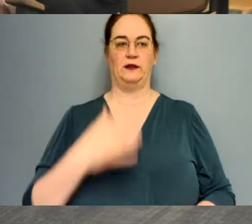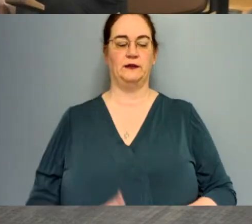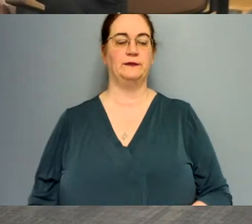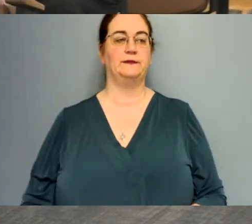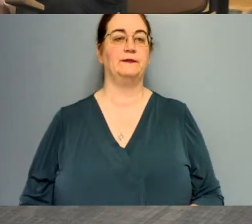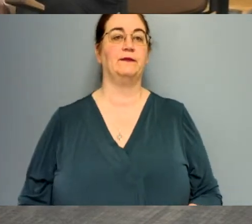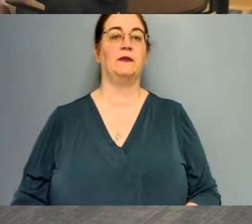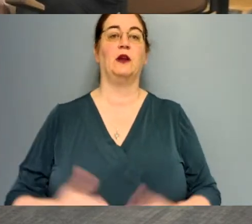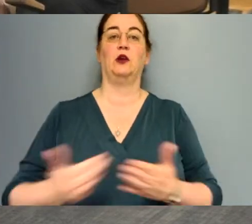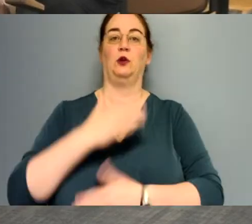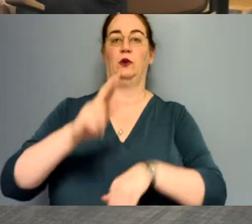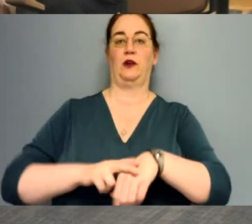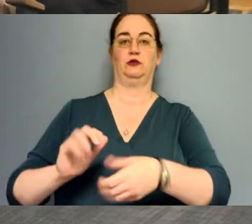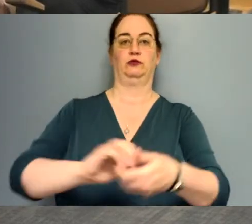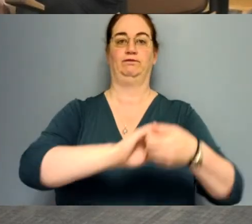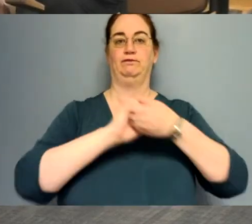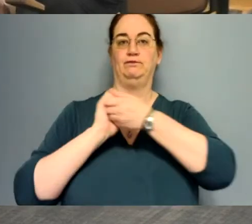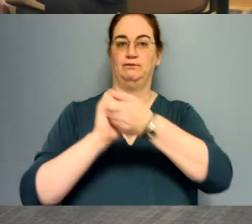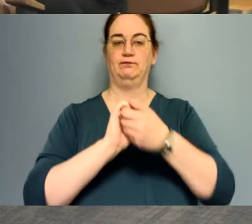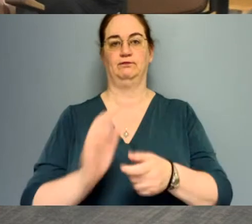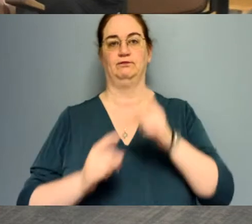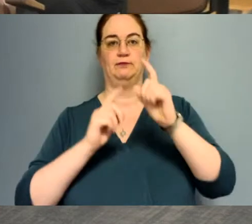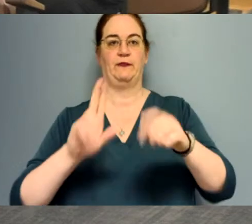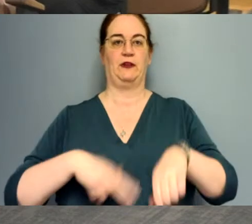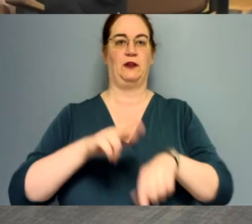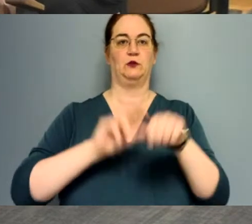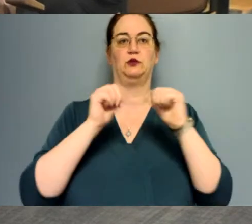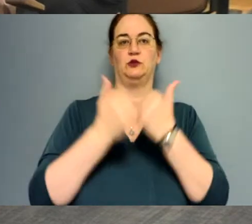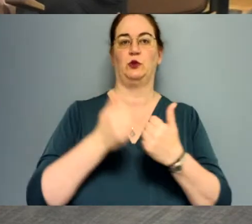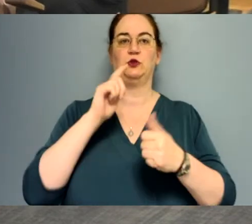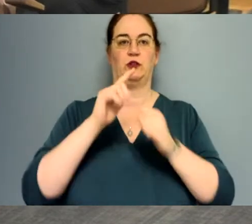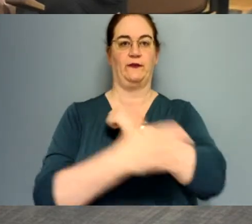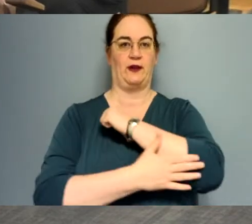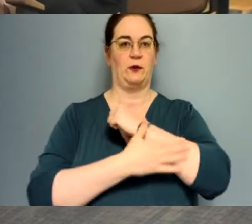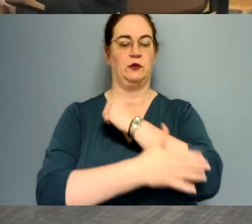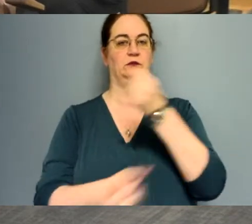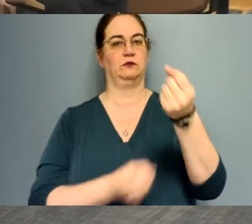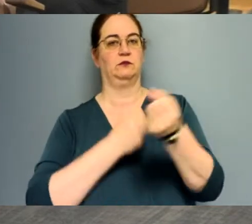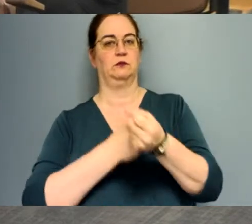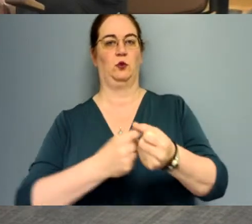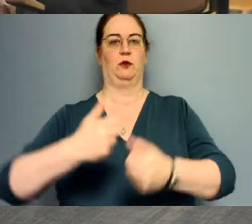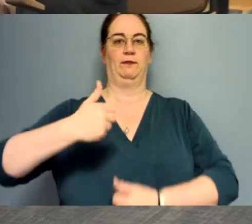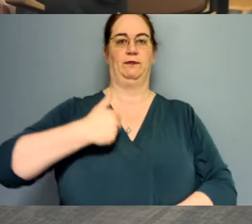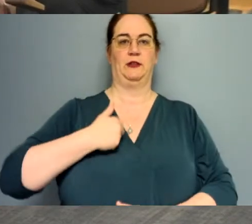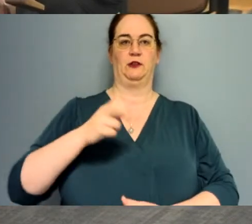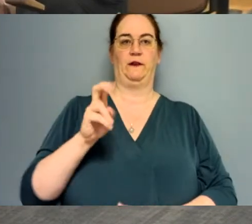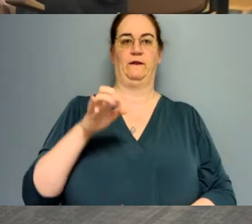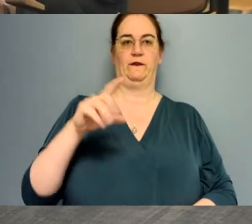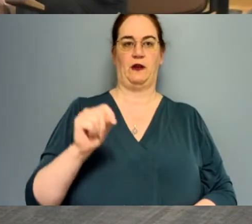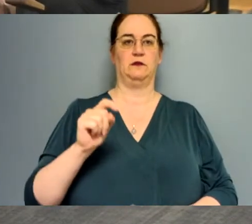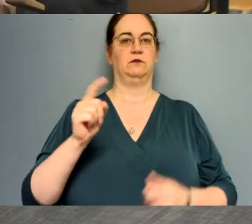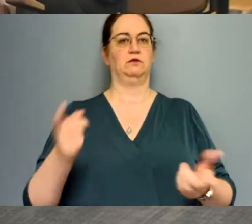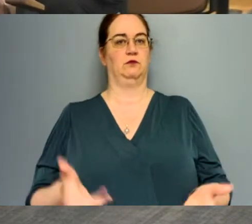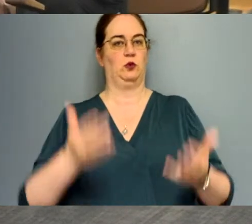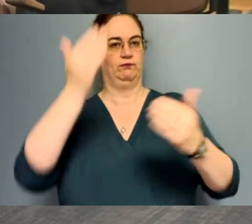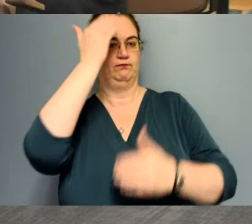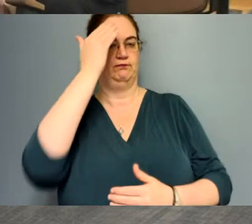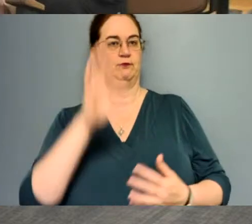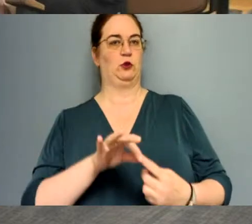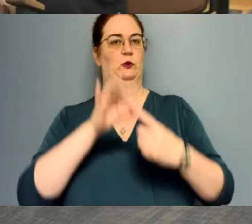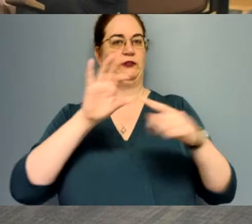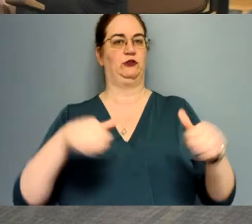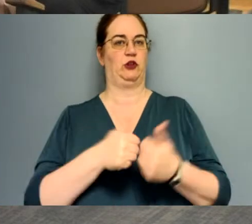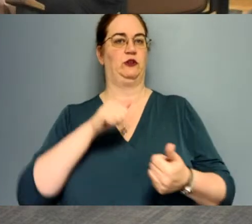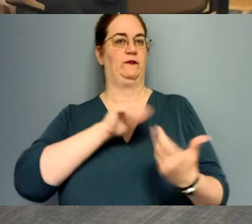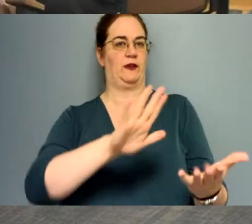new national collaborative initiative of the National Association of Counties to support military veterans and raise awareness about the unique challenges faced